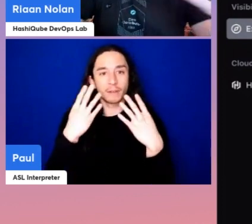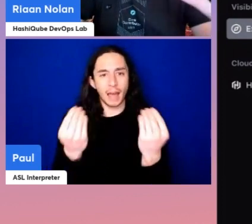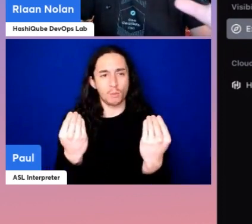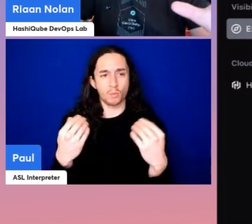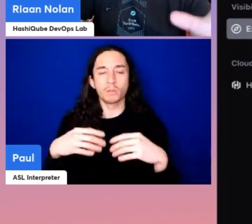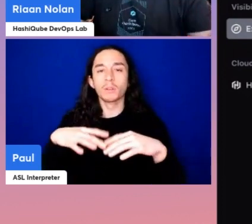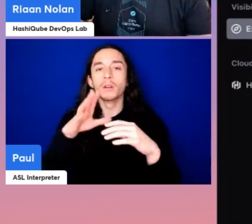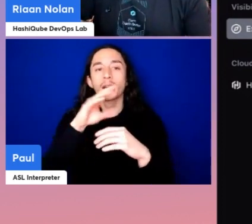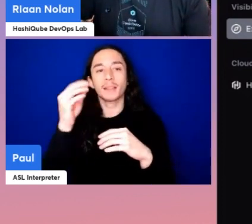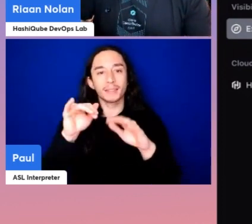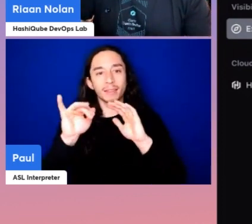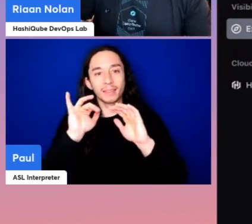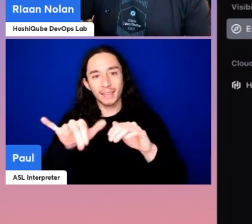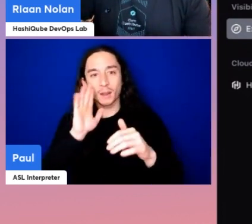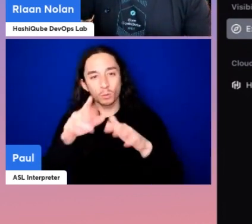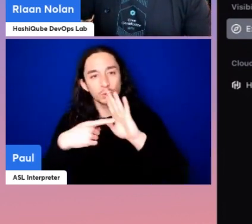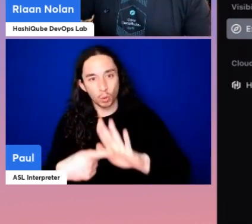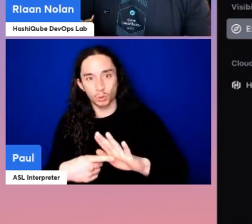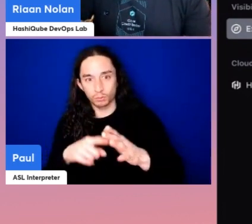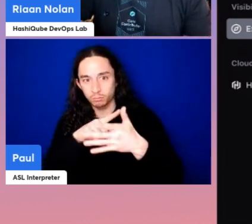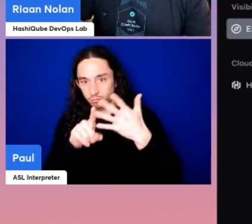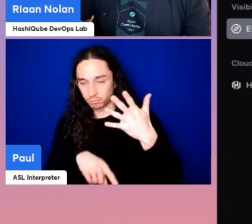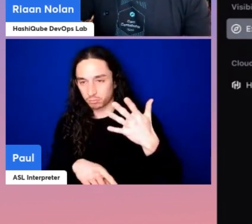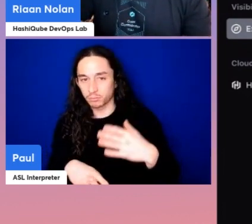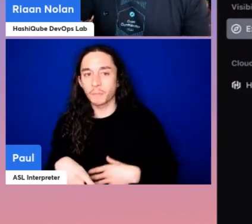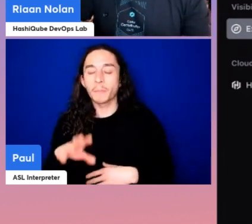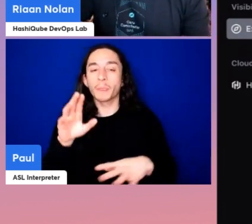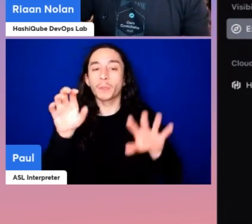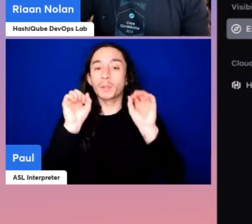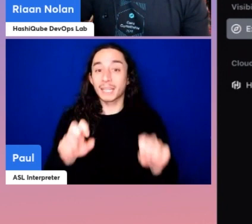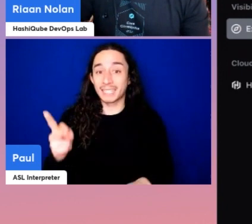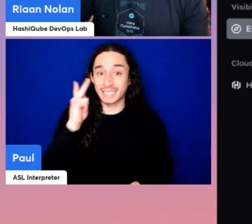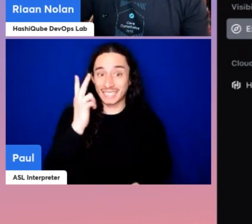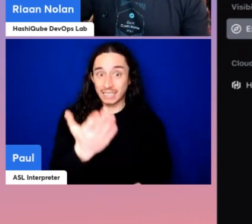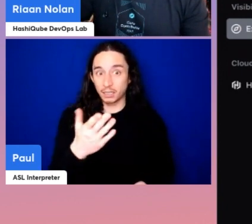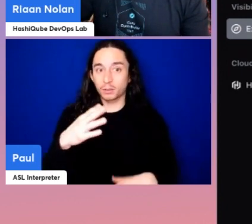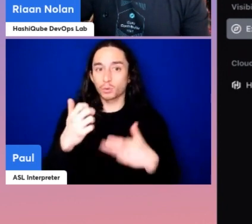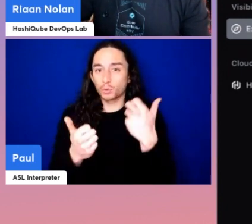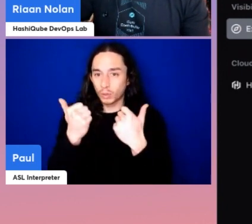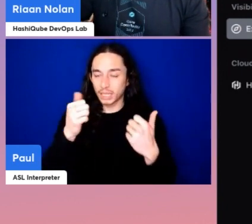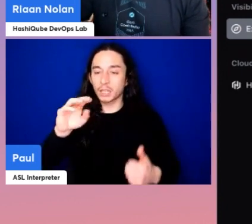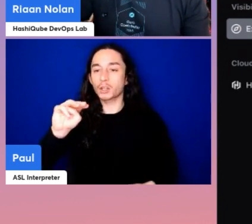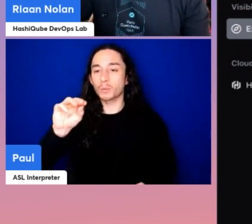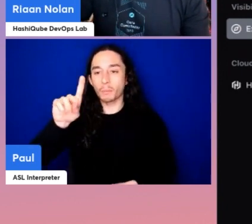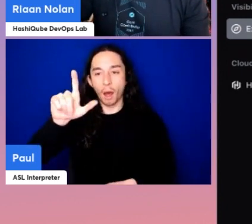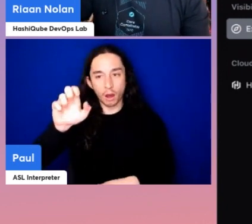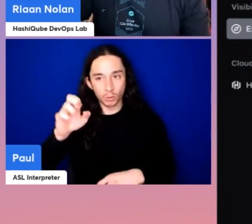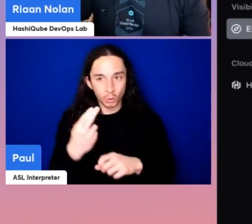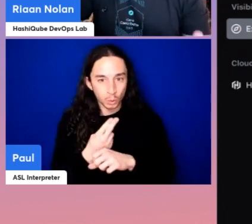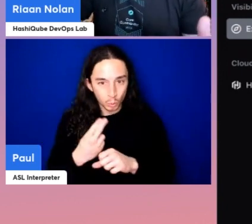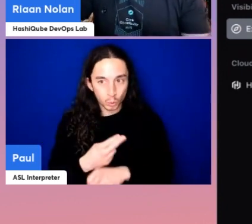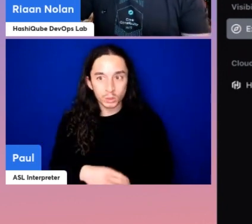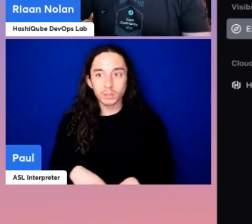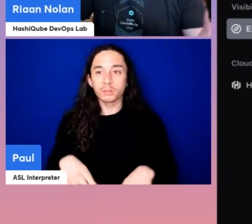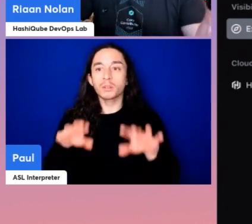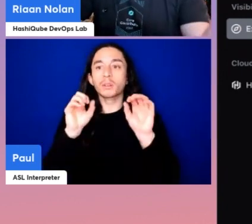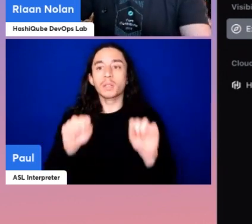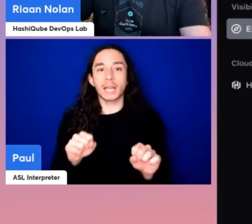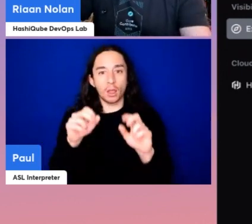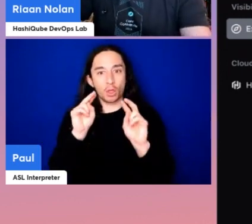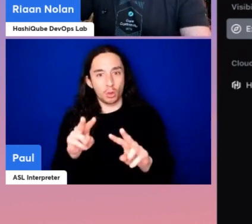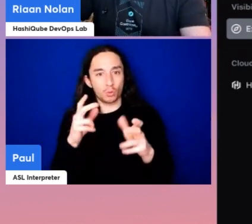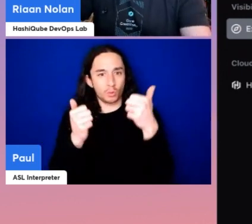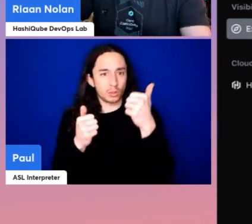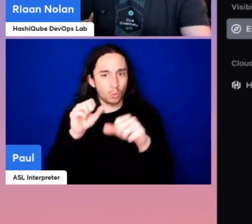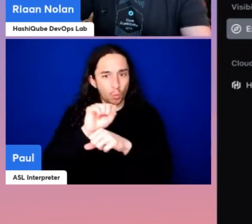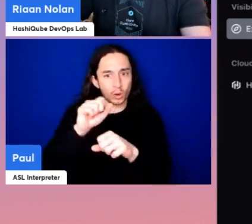detects drifts. So here we can see which modules are being used. We can look at what workspaces are